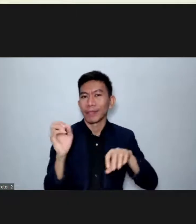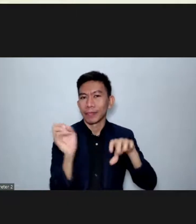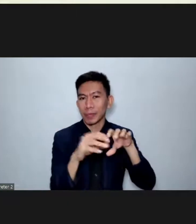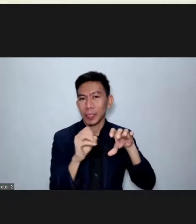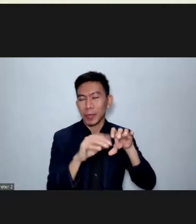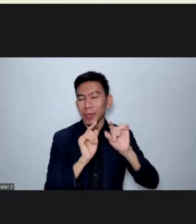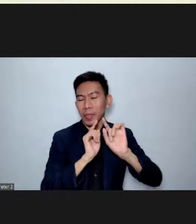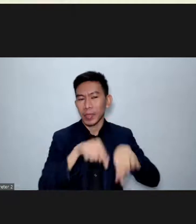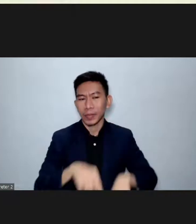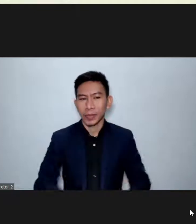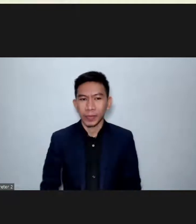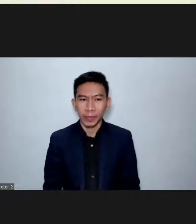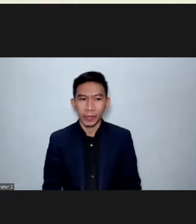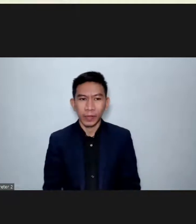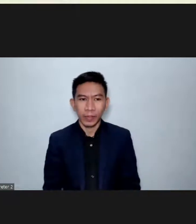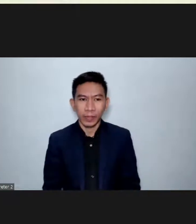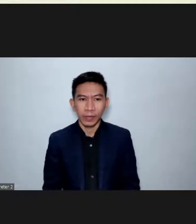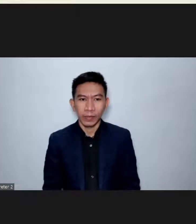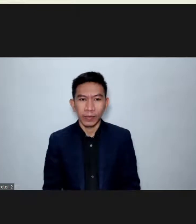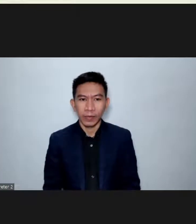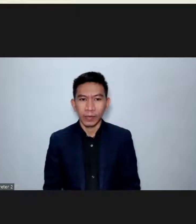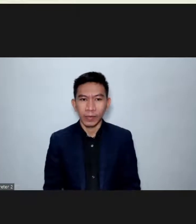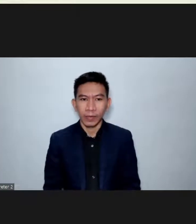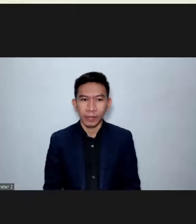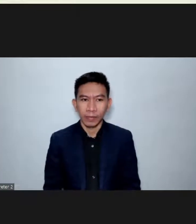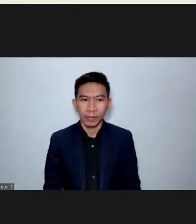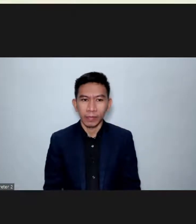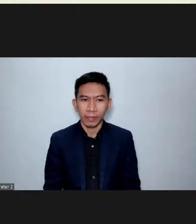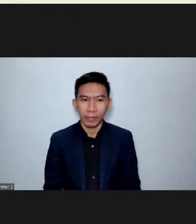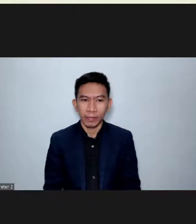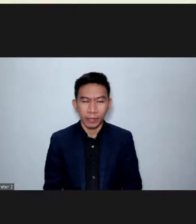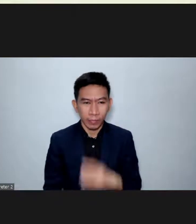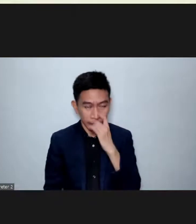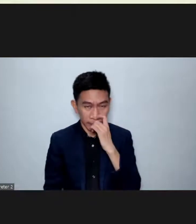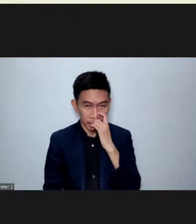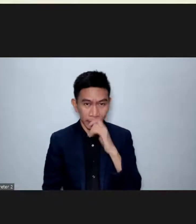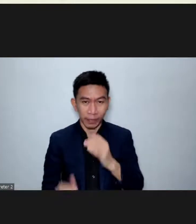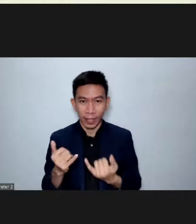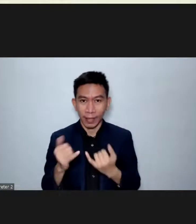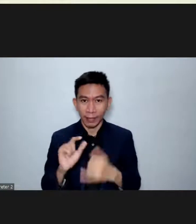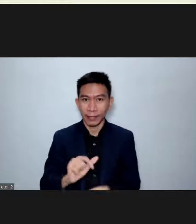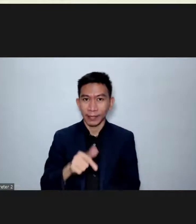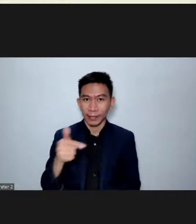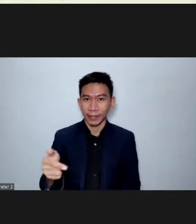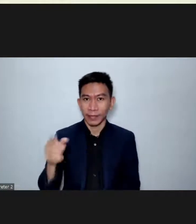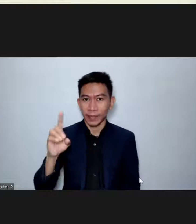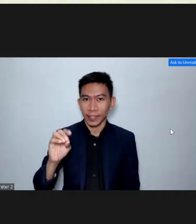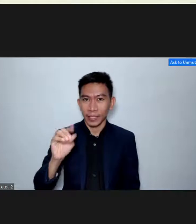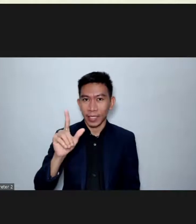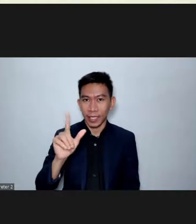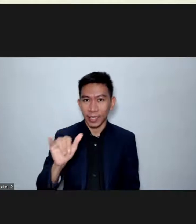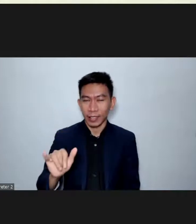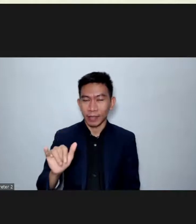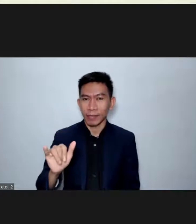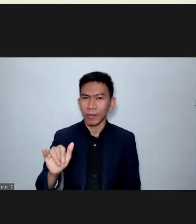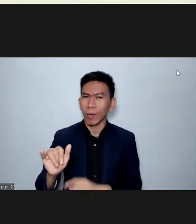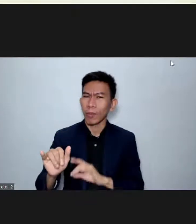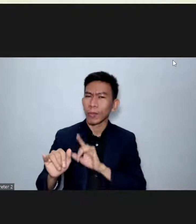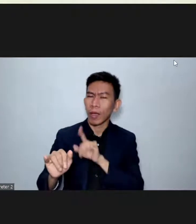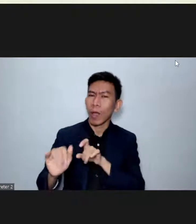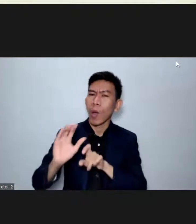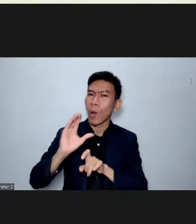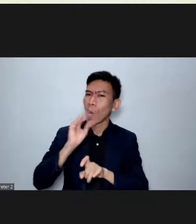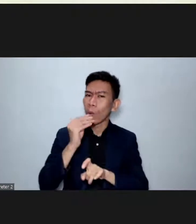Okay, the percentage of cancers. Okay, so over to you, Dali. Who's our? We're now